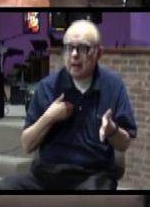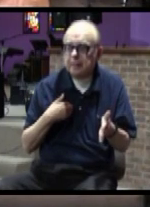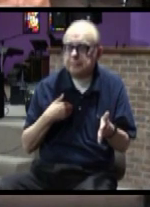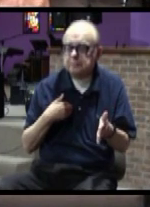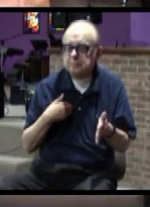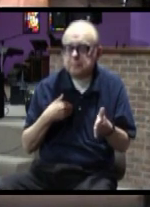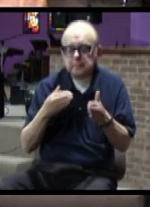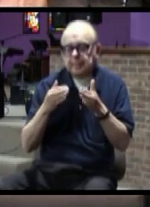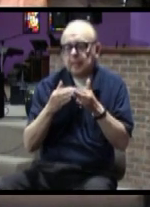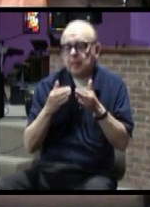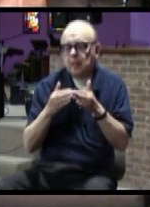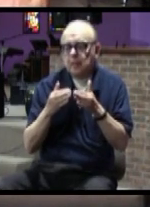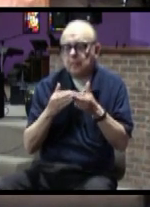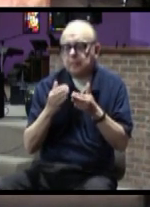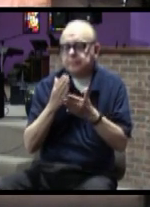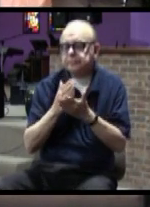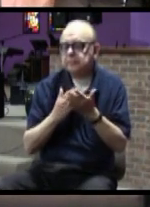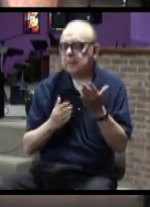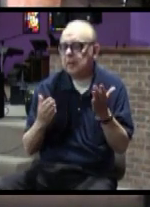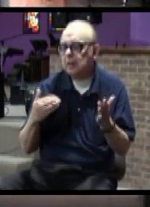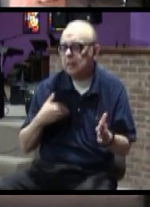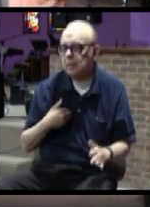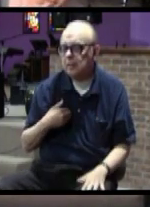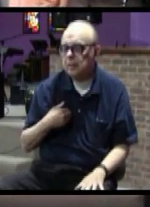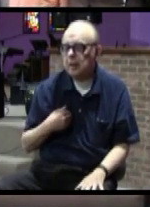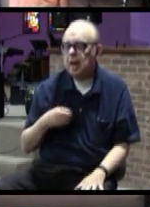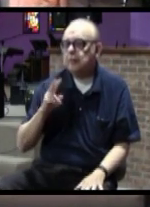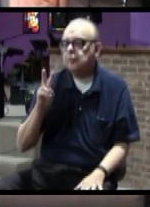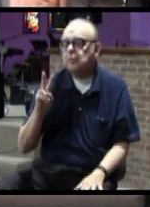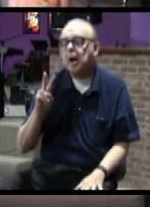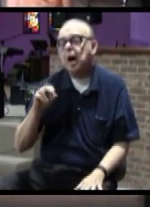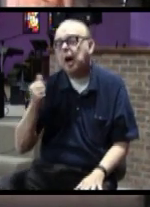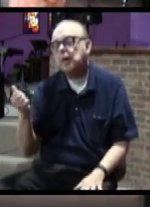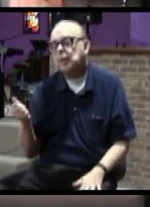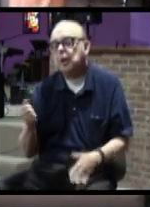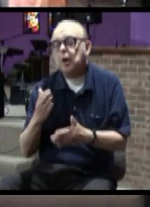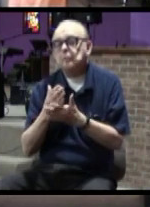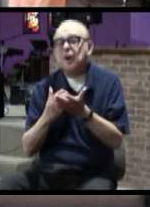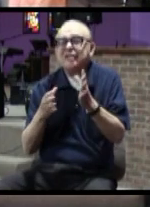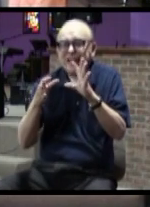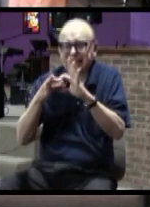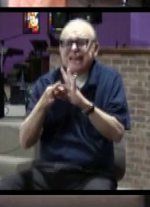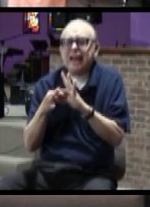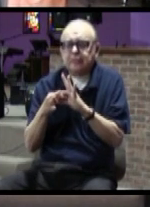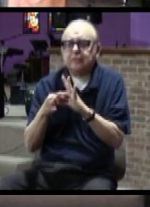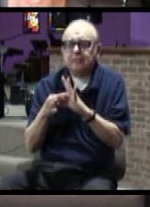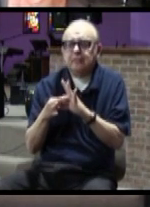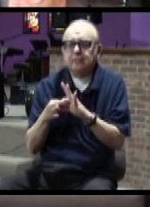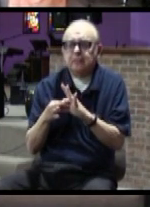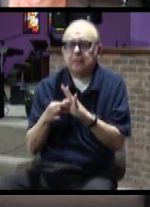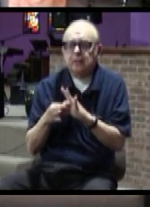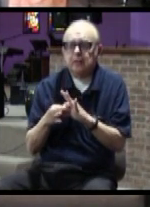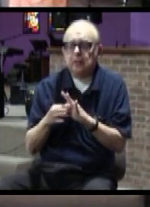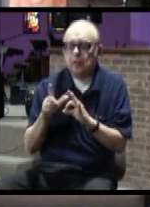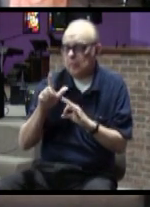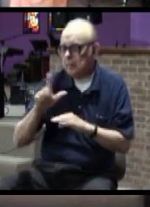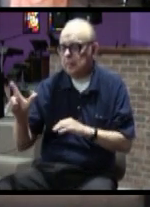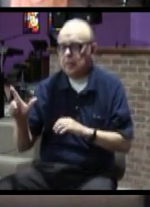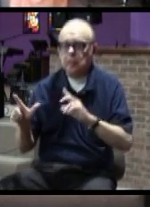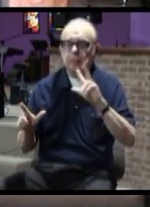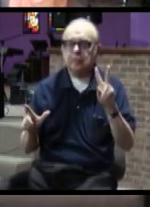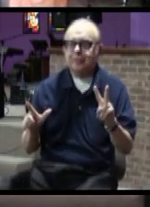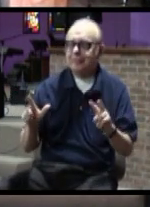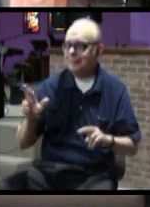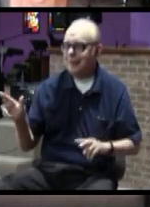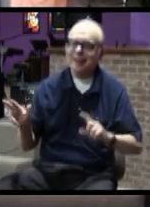generally of a puzzle, will a corner piece only have two other pieces to go to them.